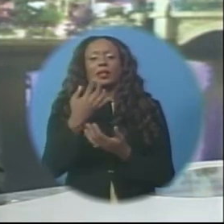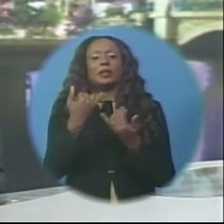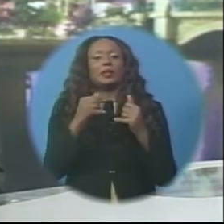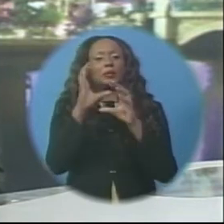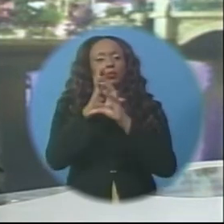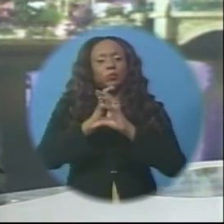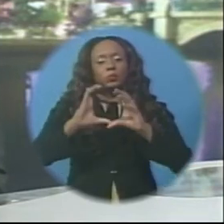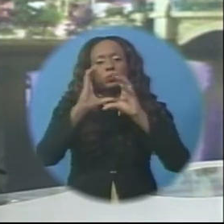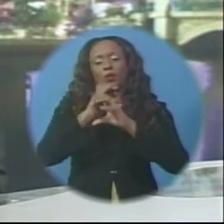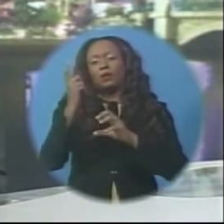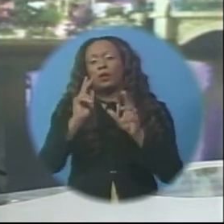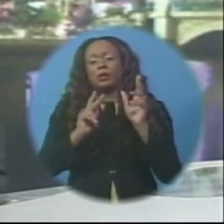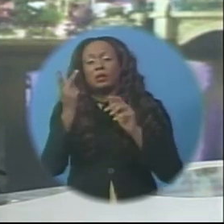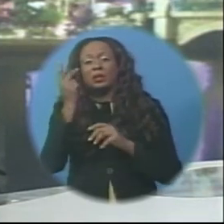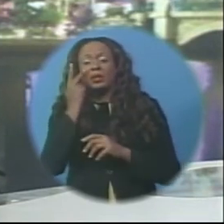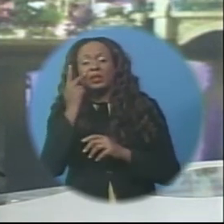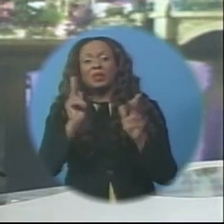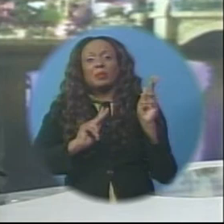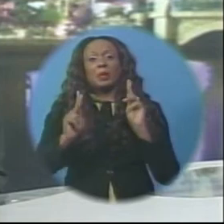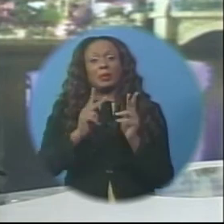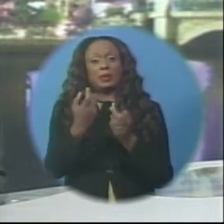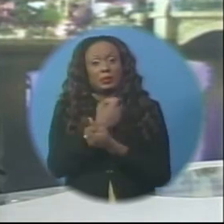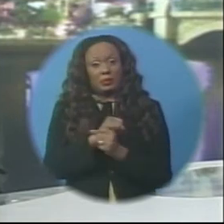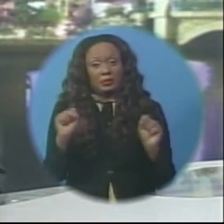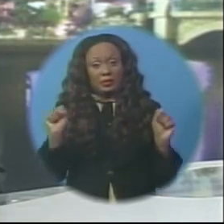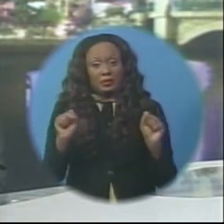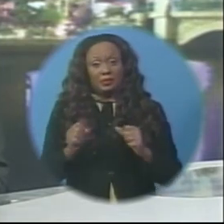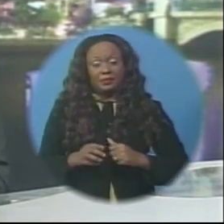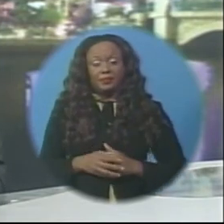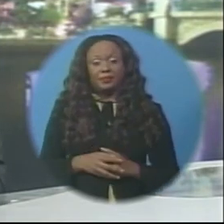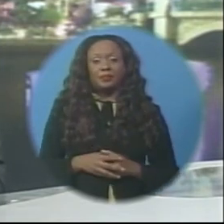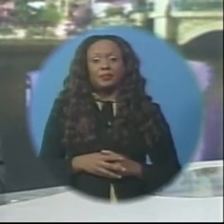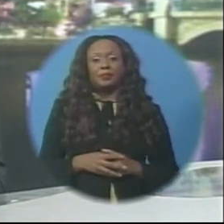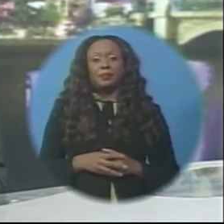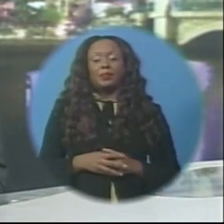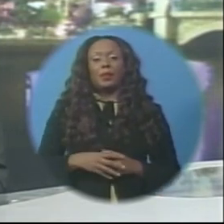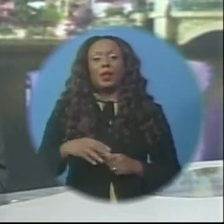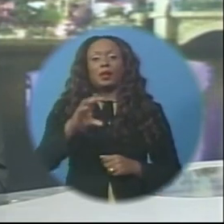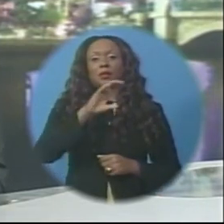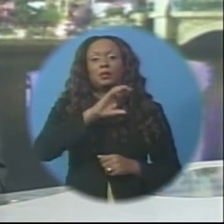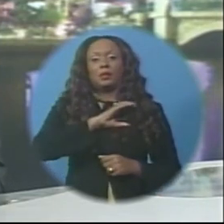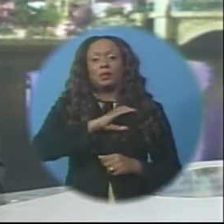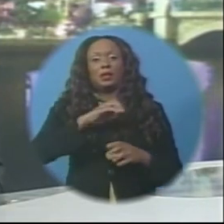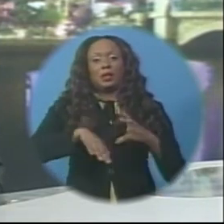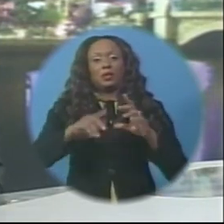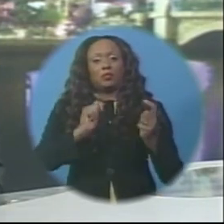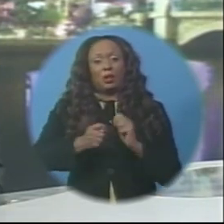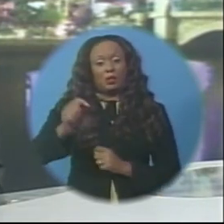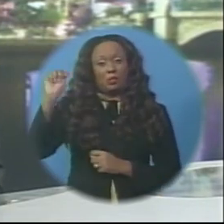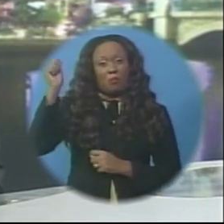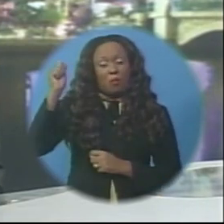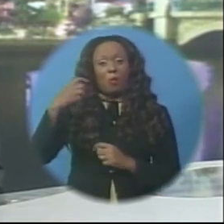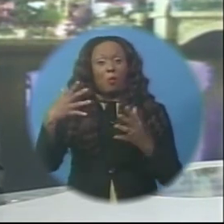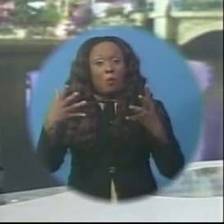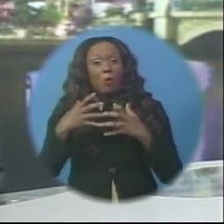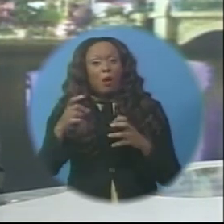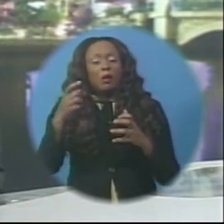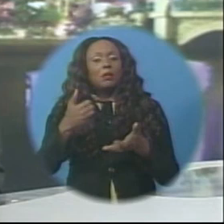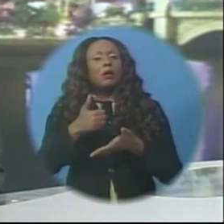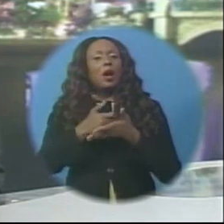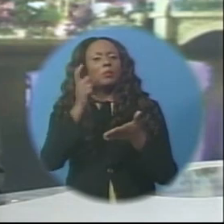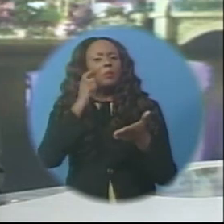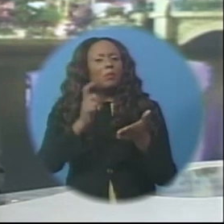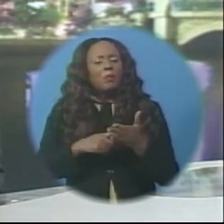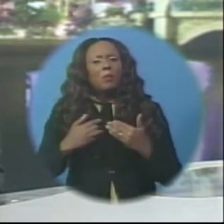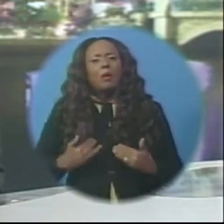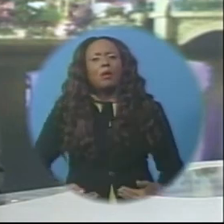says the search is continuing for survivors. And lawmen in Trinidad and Tobago are seeking assistance in identifying the bodies